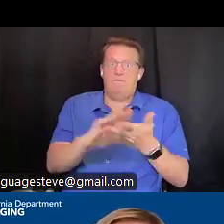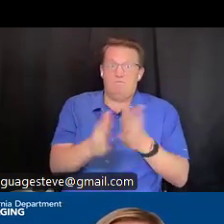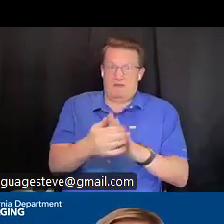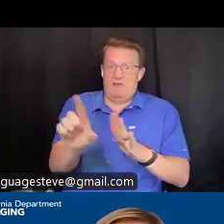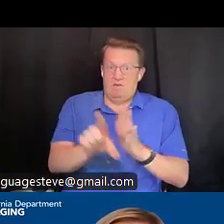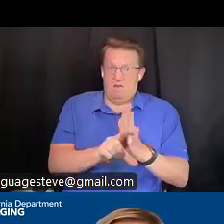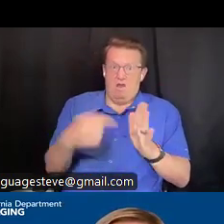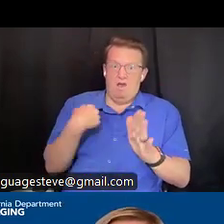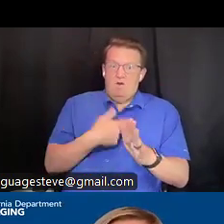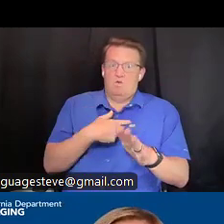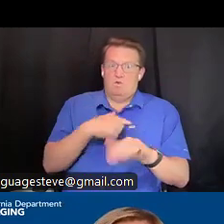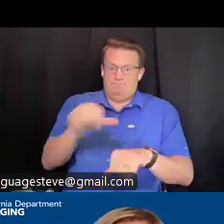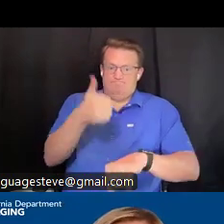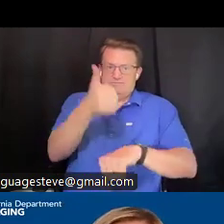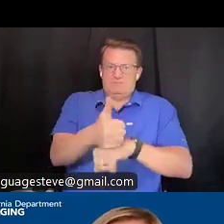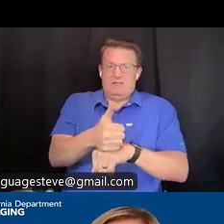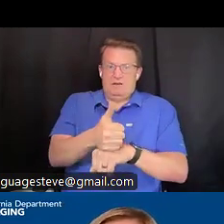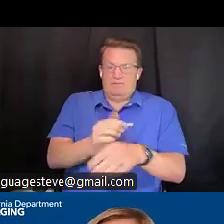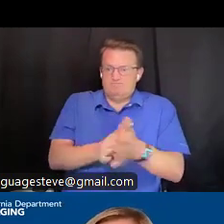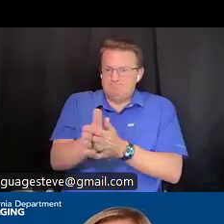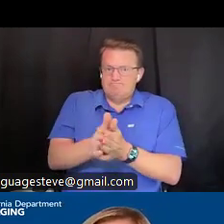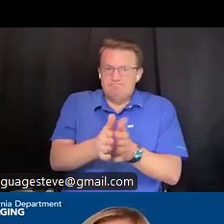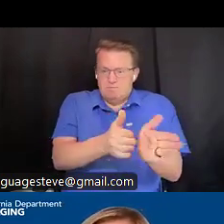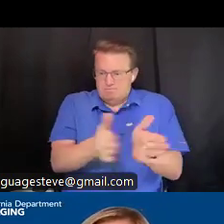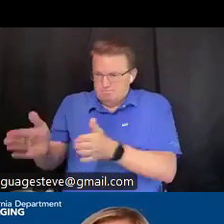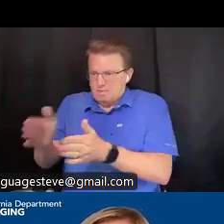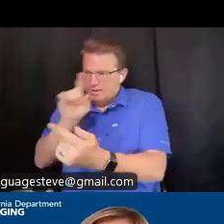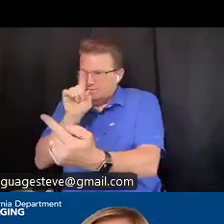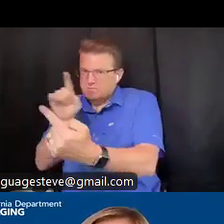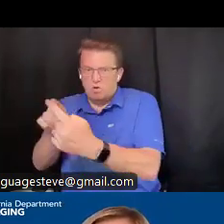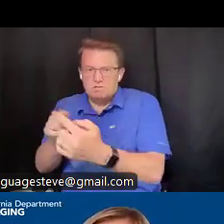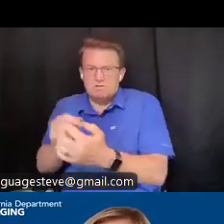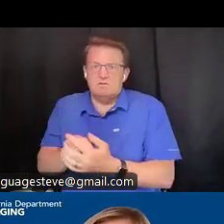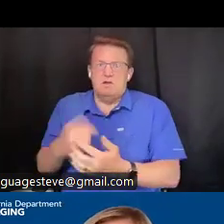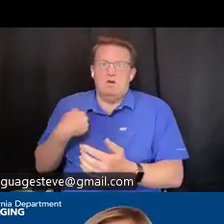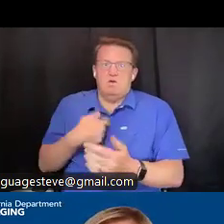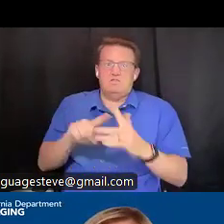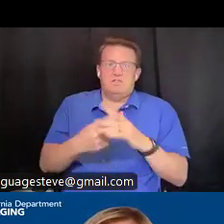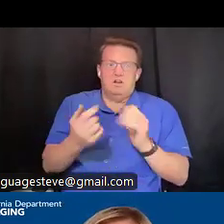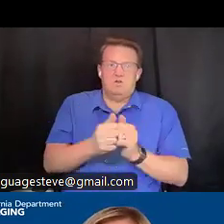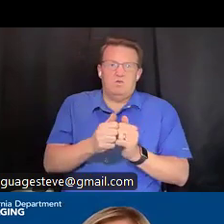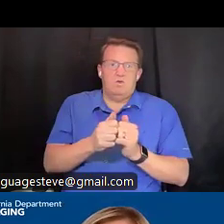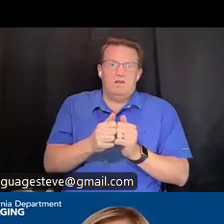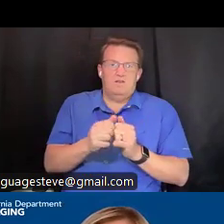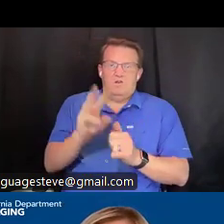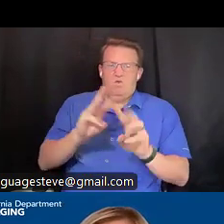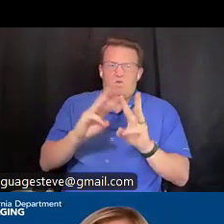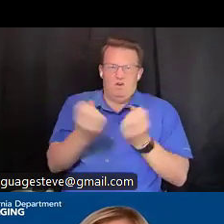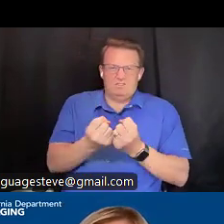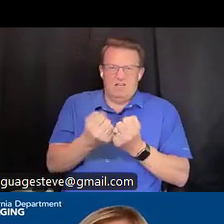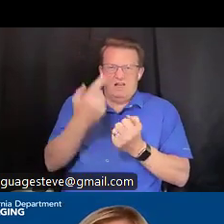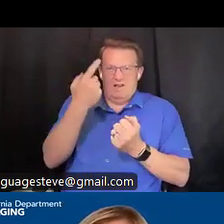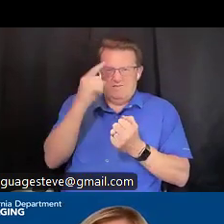implementation strategy. We kicked that off with a half-day workshop with the California Association for Area Agencies